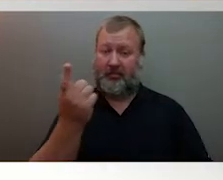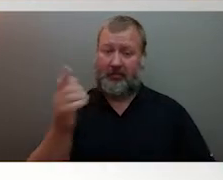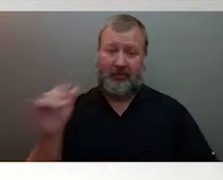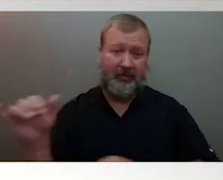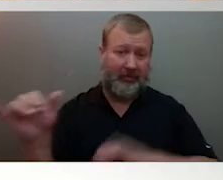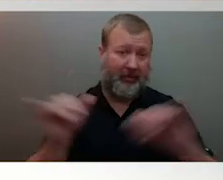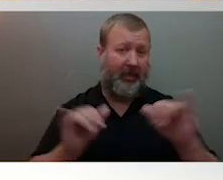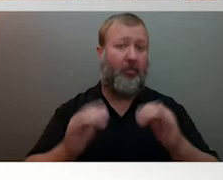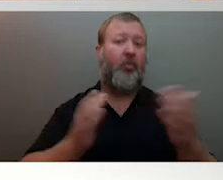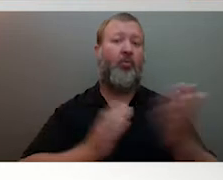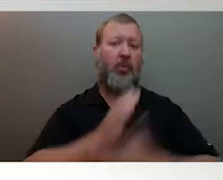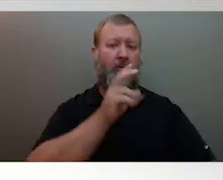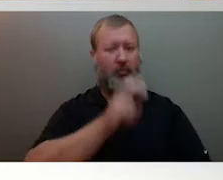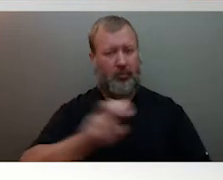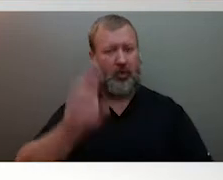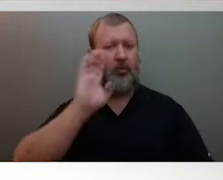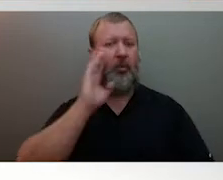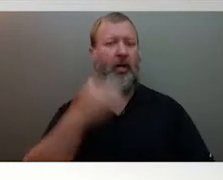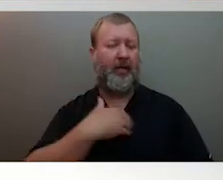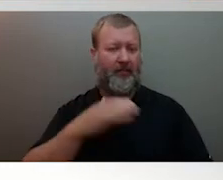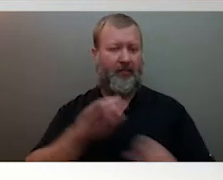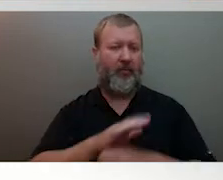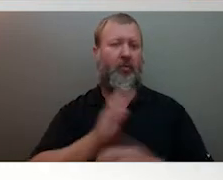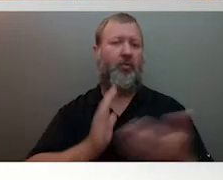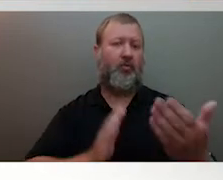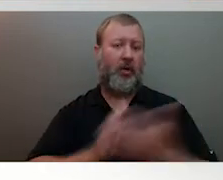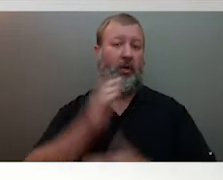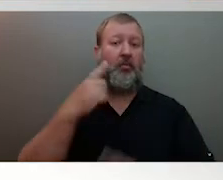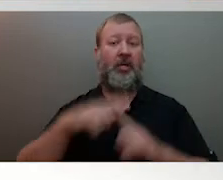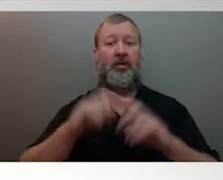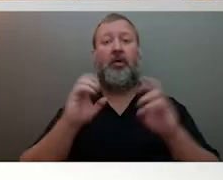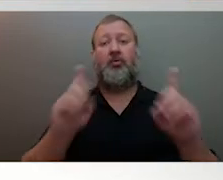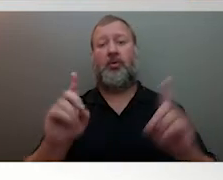their rights transfer to them, including their educational rights.